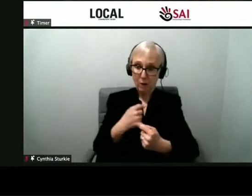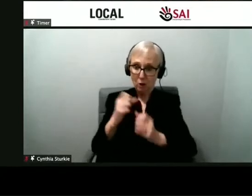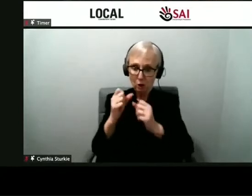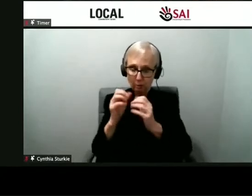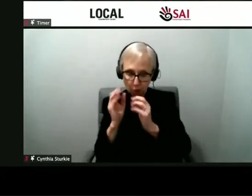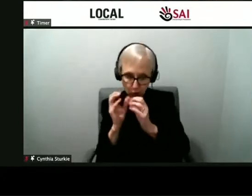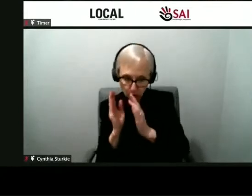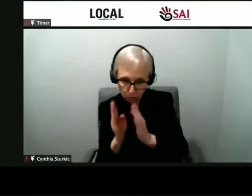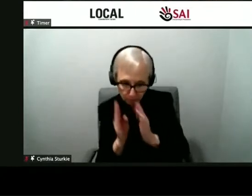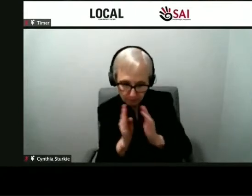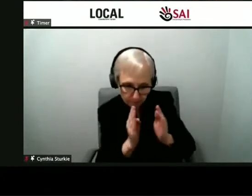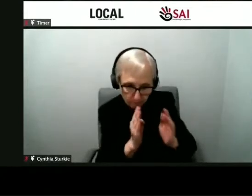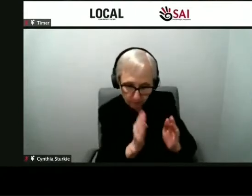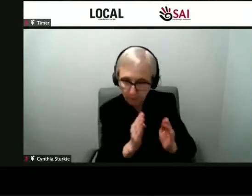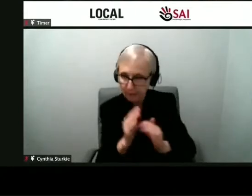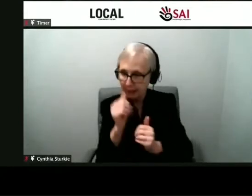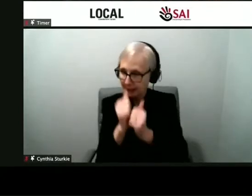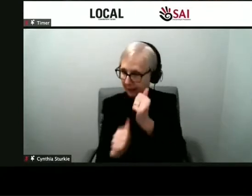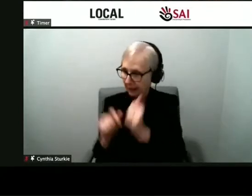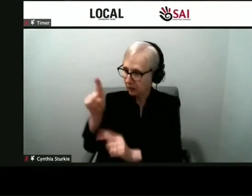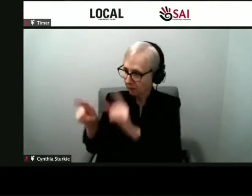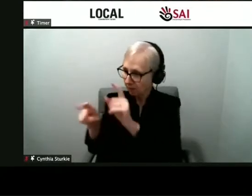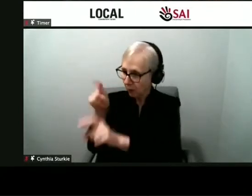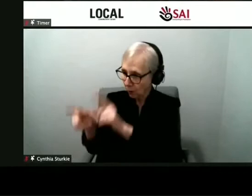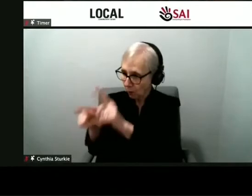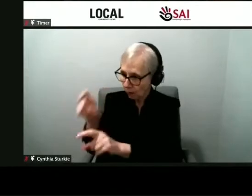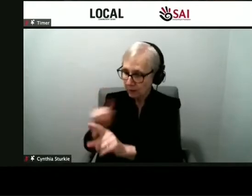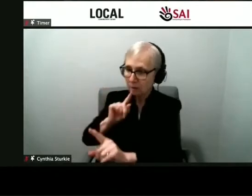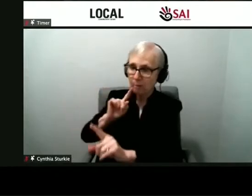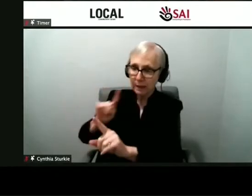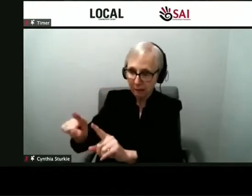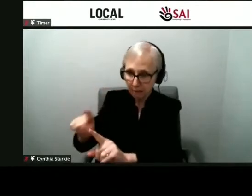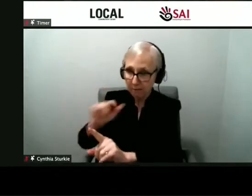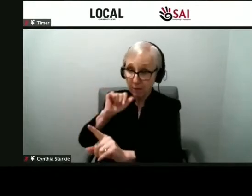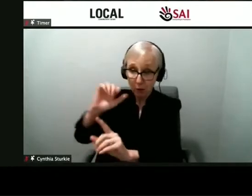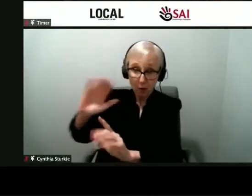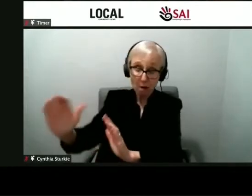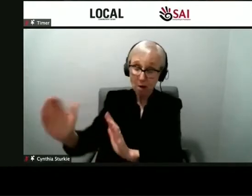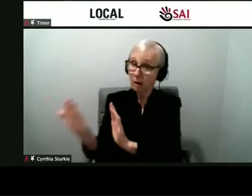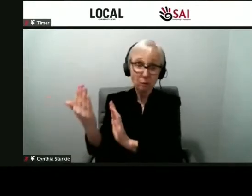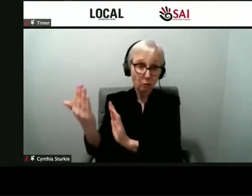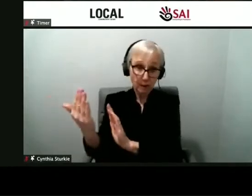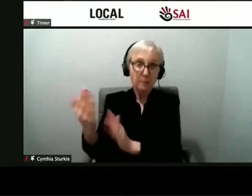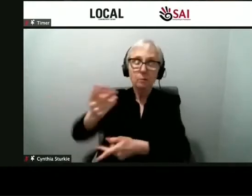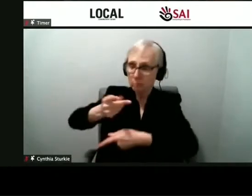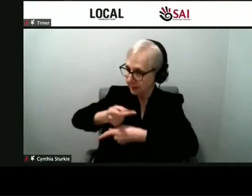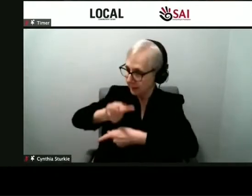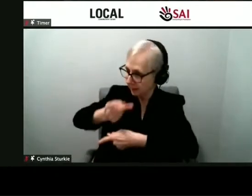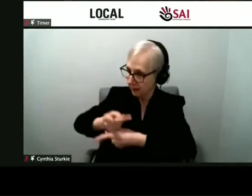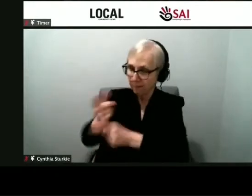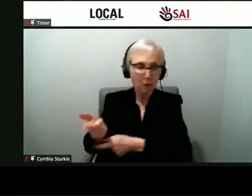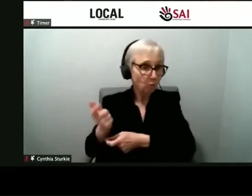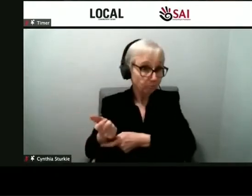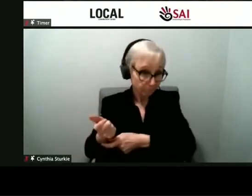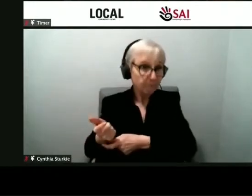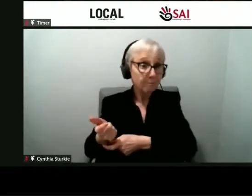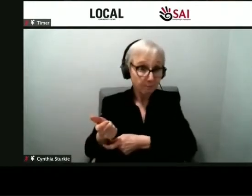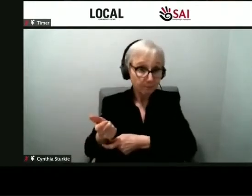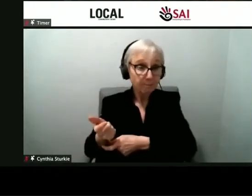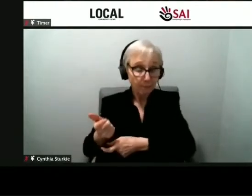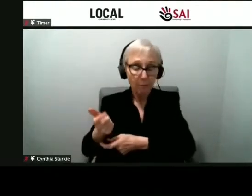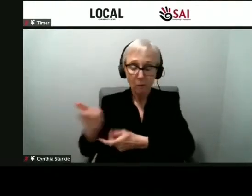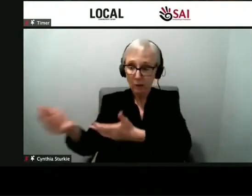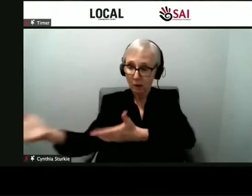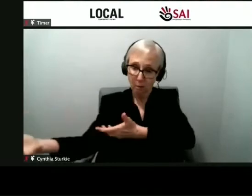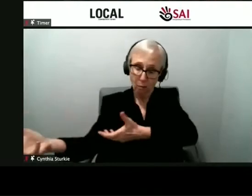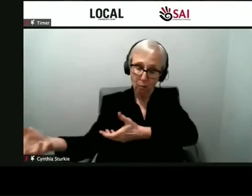make sure that each of the questions are getting answered. And if they're not being addressed, we can take care of that very quickly. So bringing